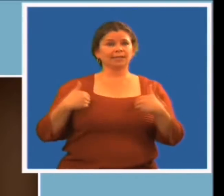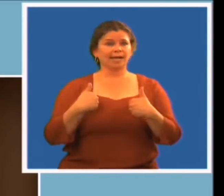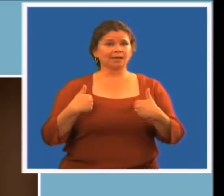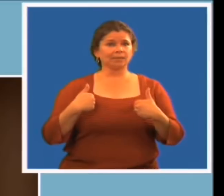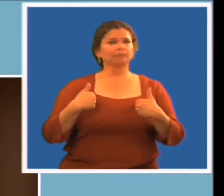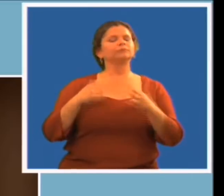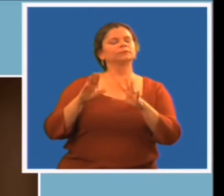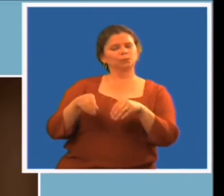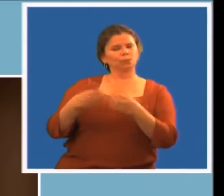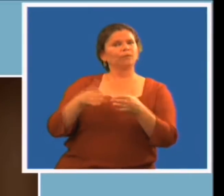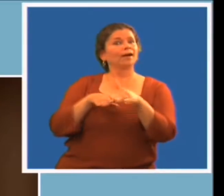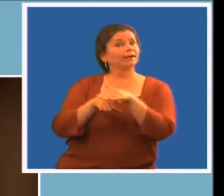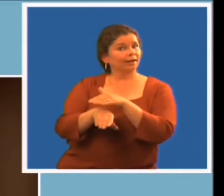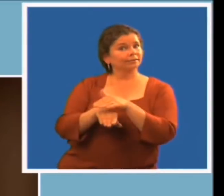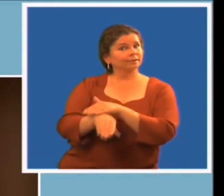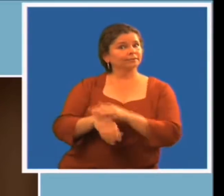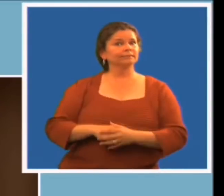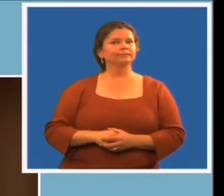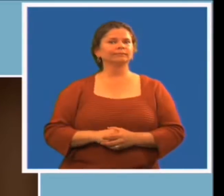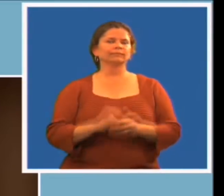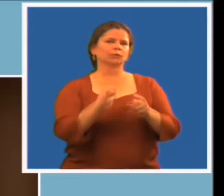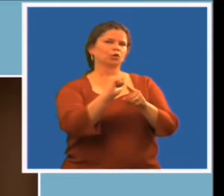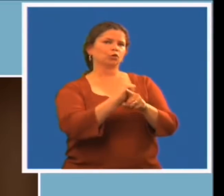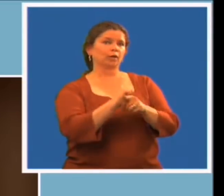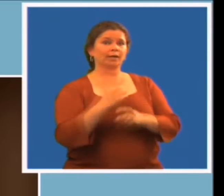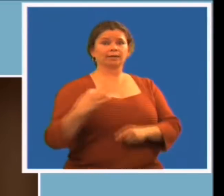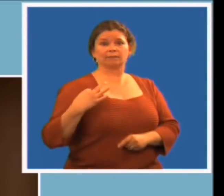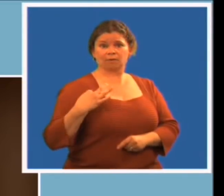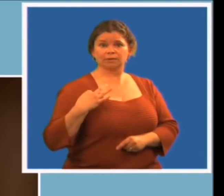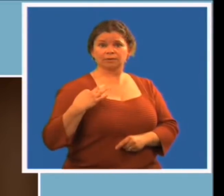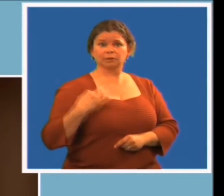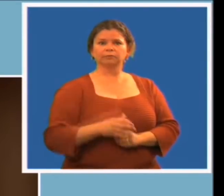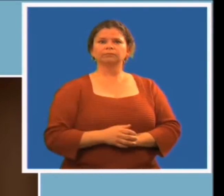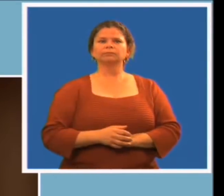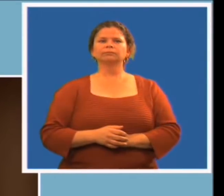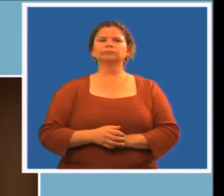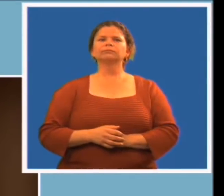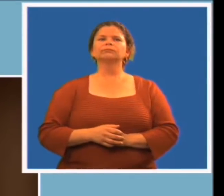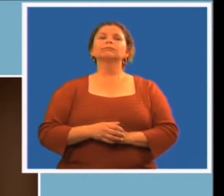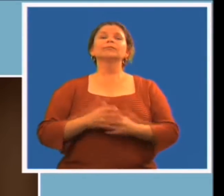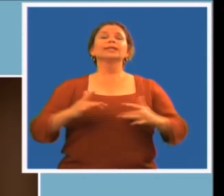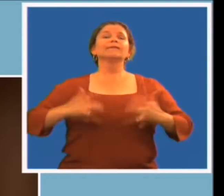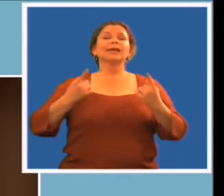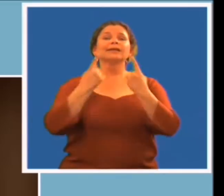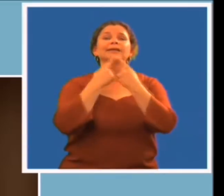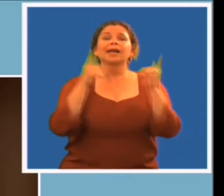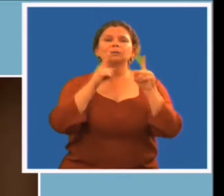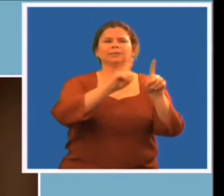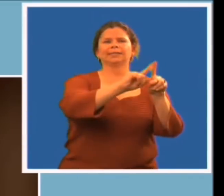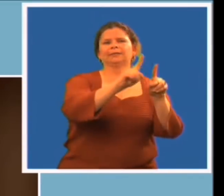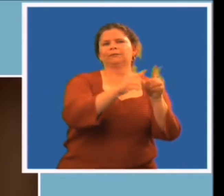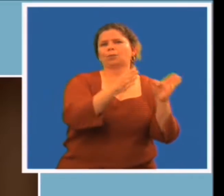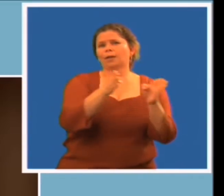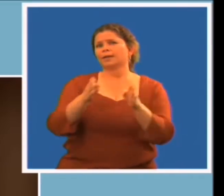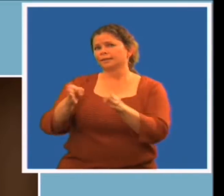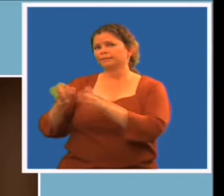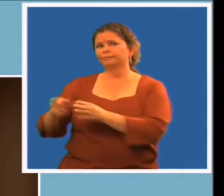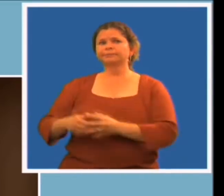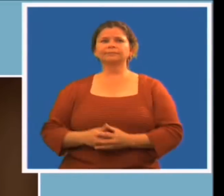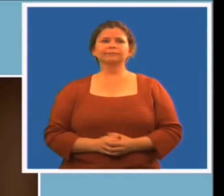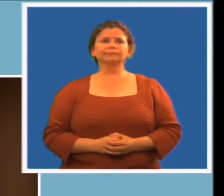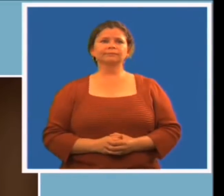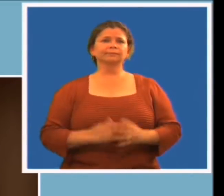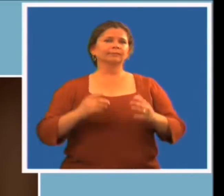system, provision for service animals, trained volunteers, event announcements in multiple